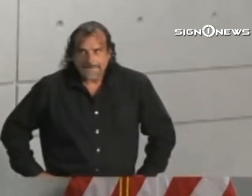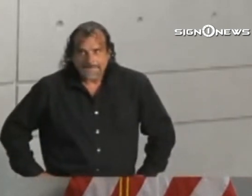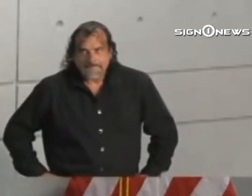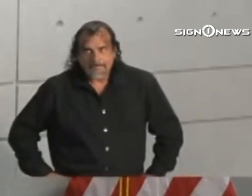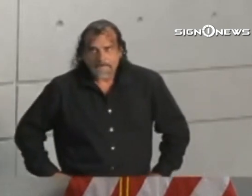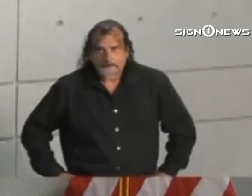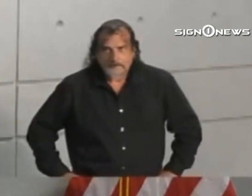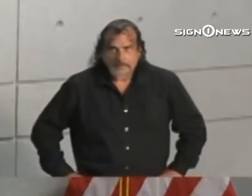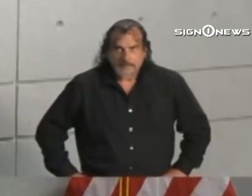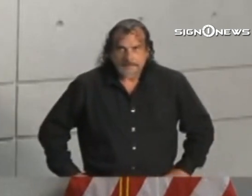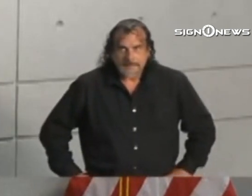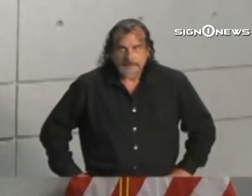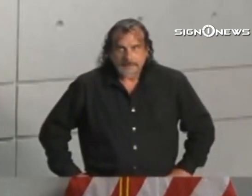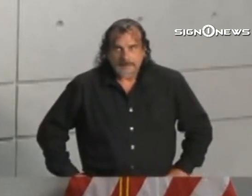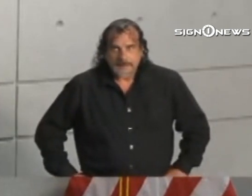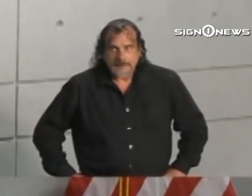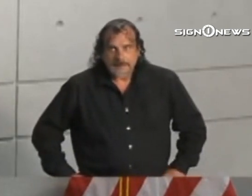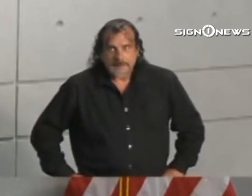WLX?